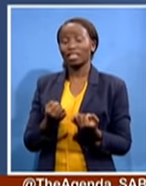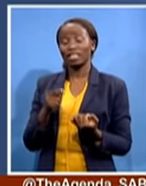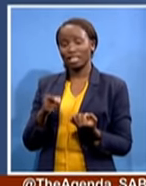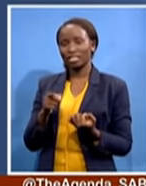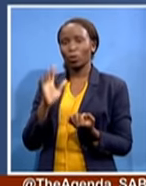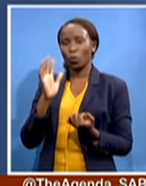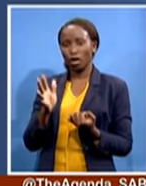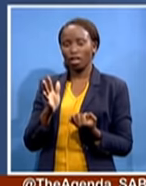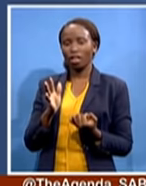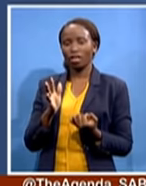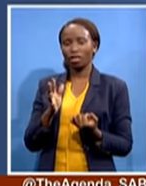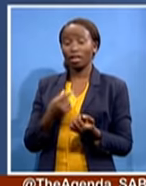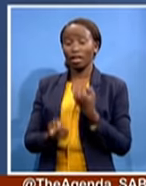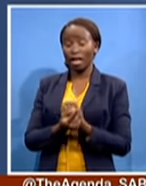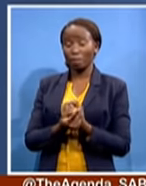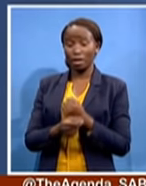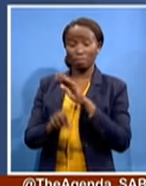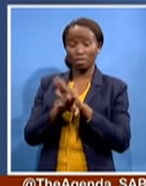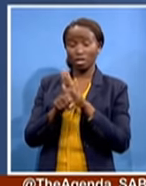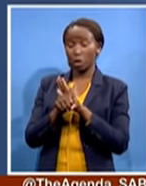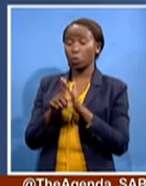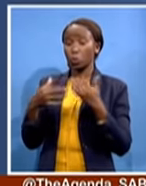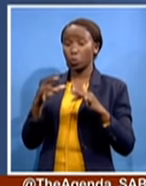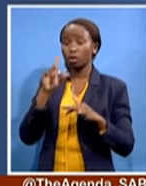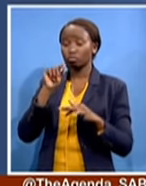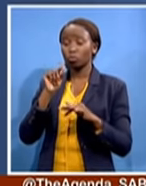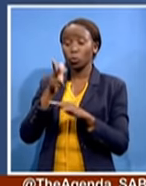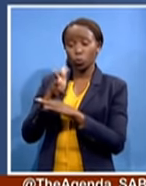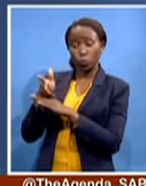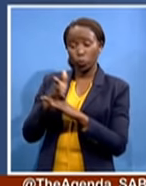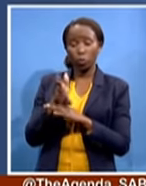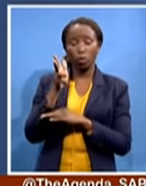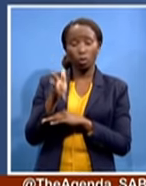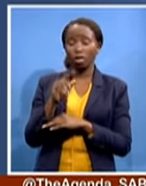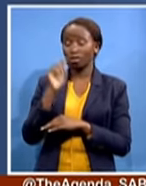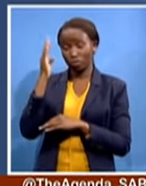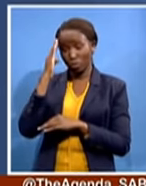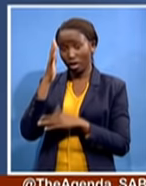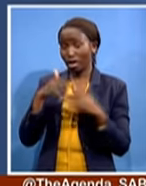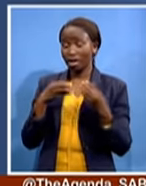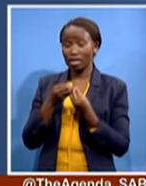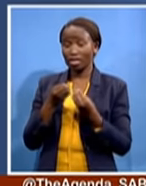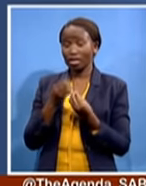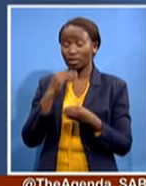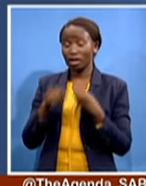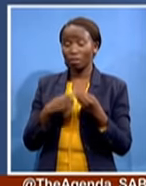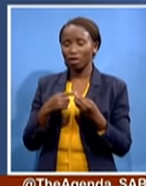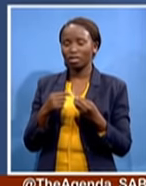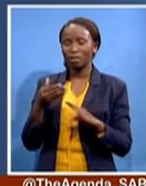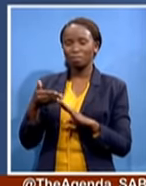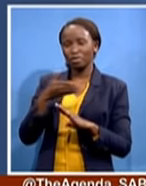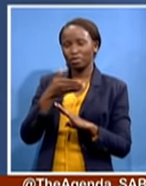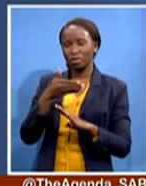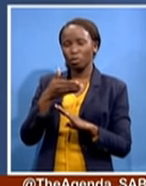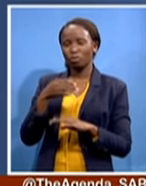know, anything that has got to do with former President Robert Mugabe, there's huge interest. And also, you'd